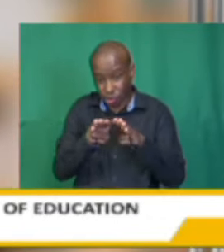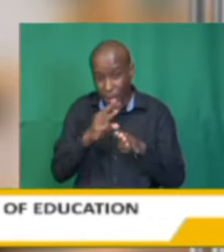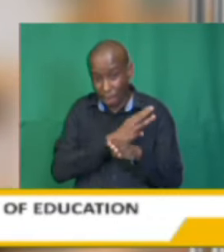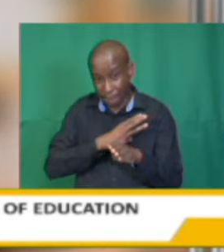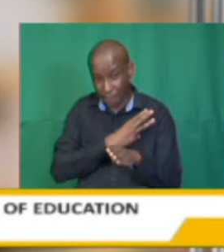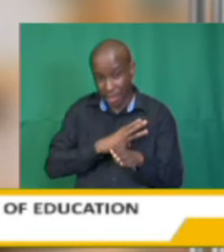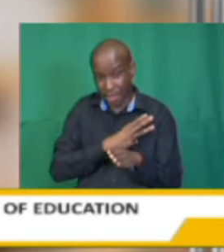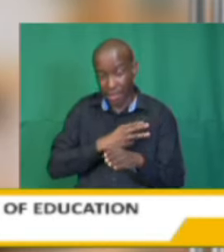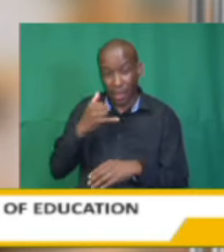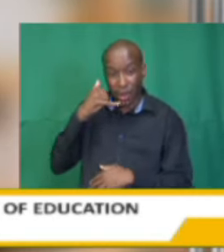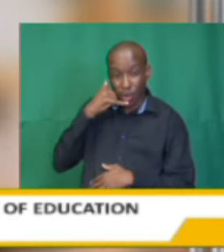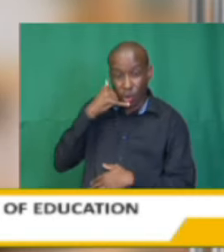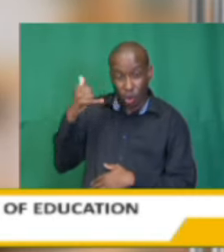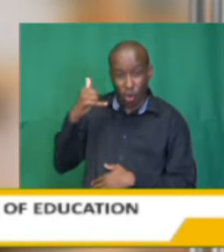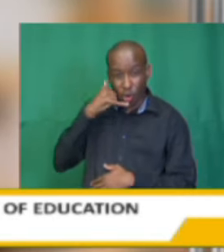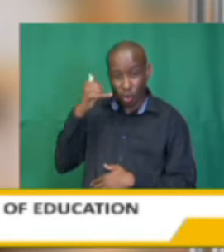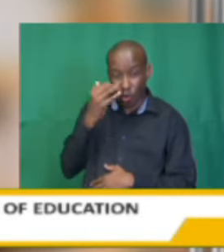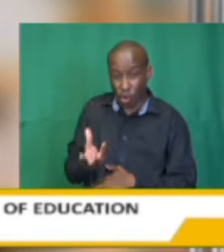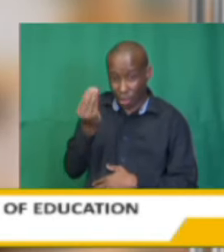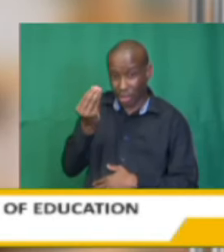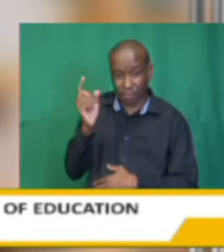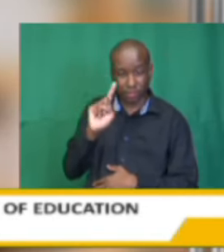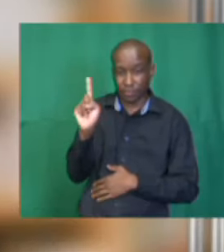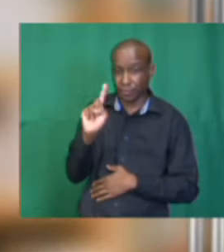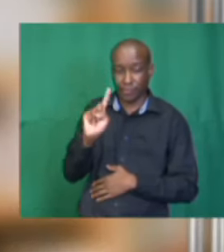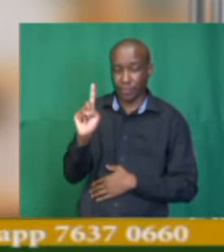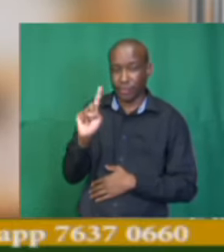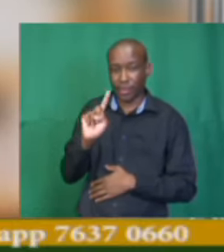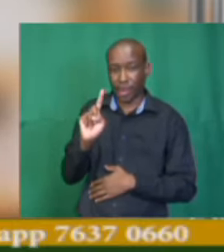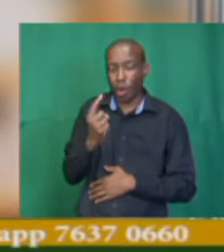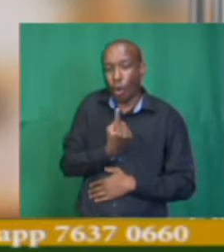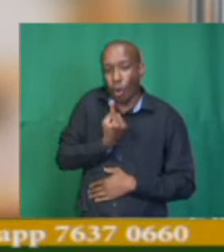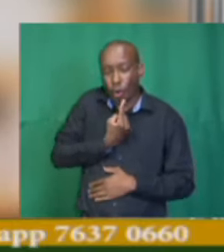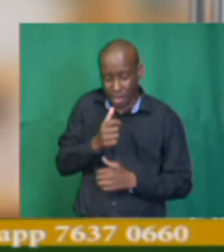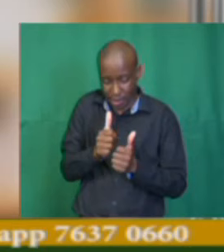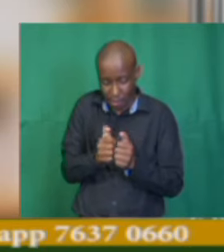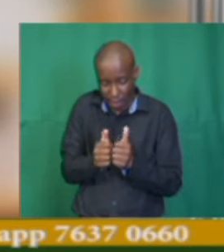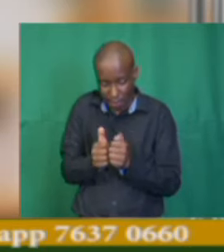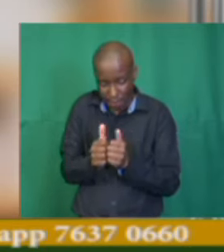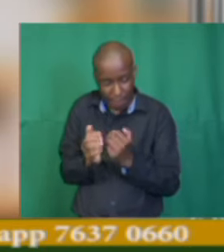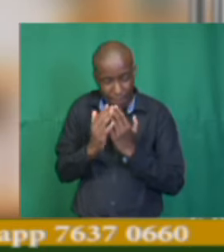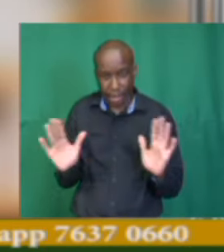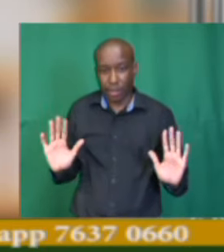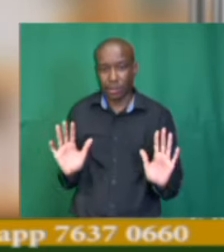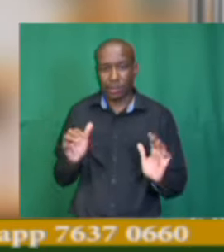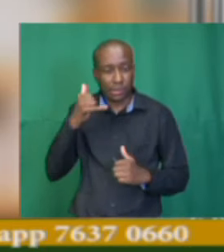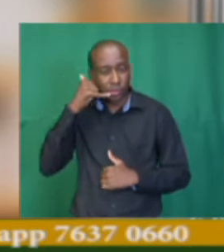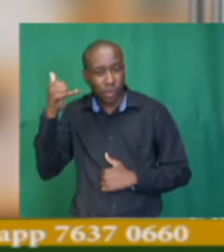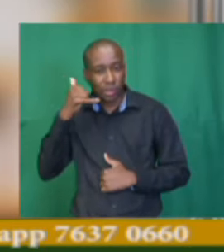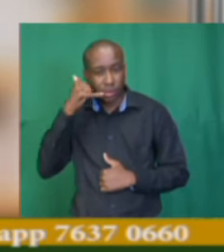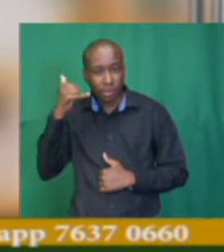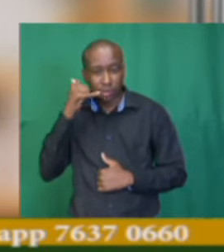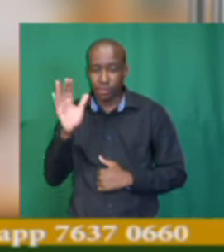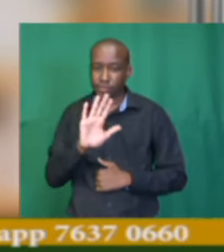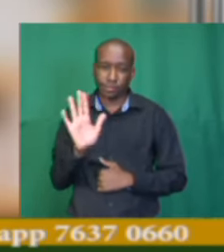do not call the WhatsApp line. It's only for WhatsApp. So if you want to